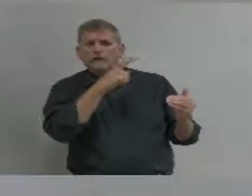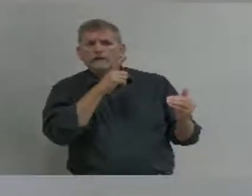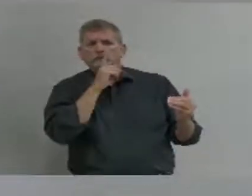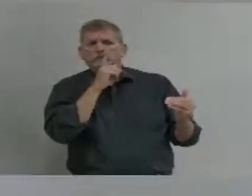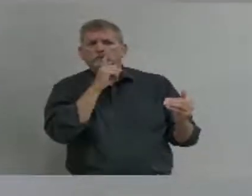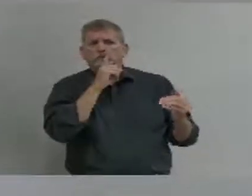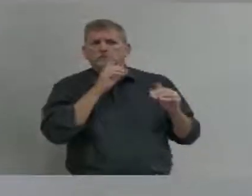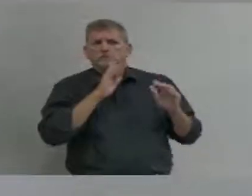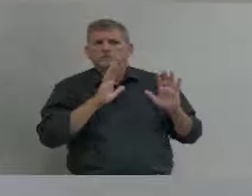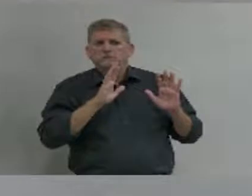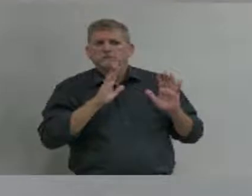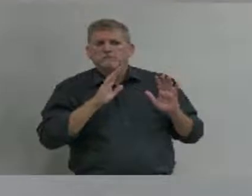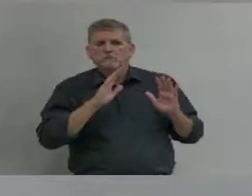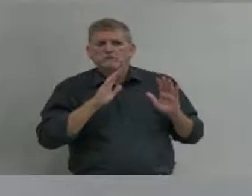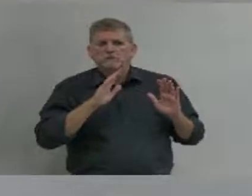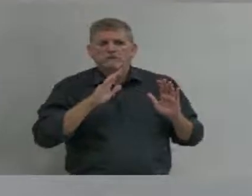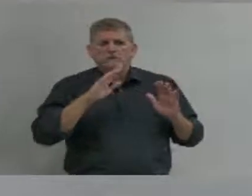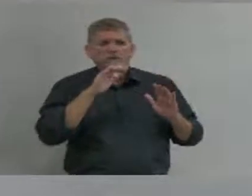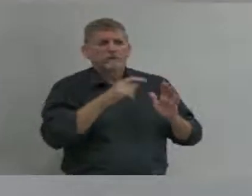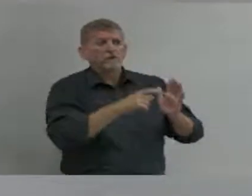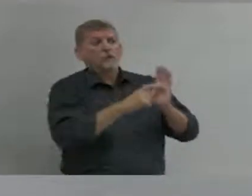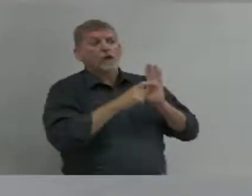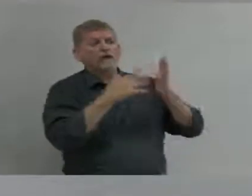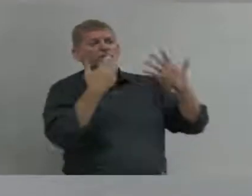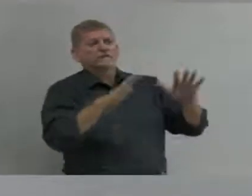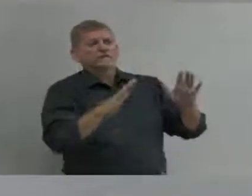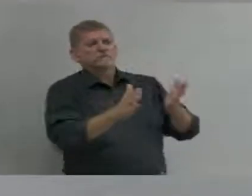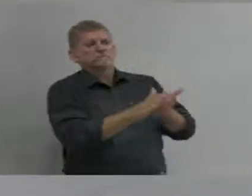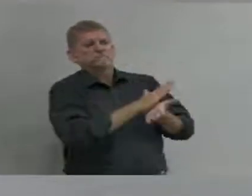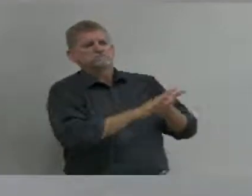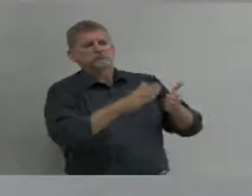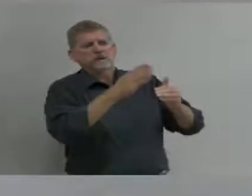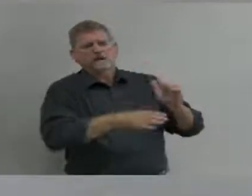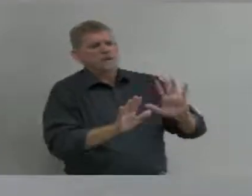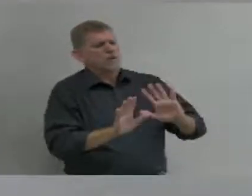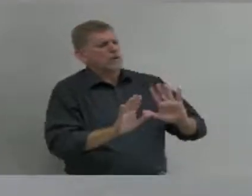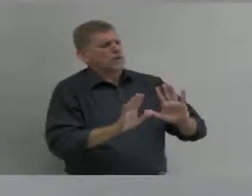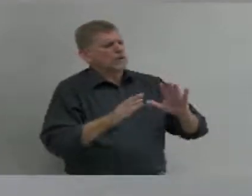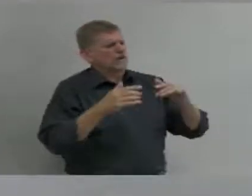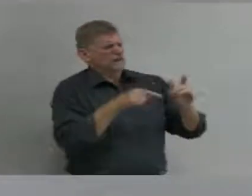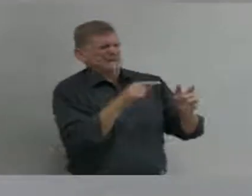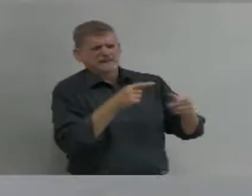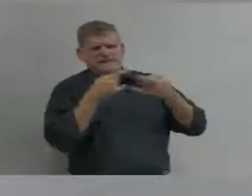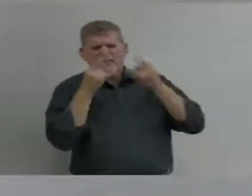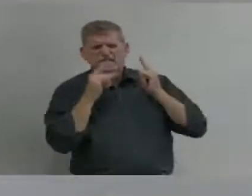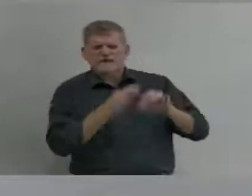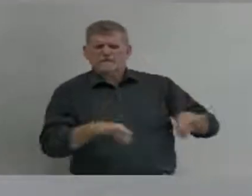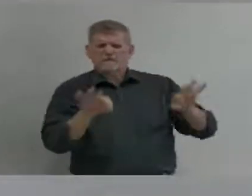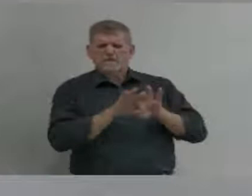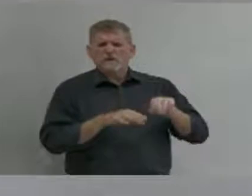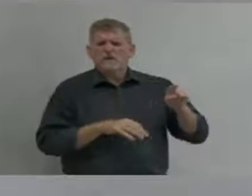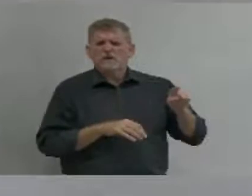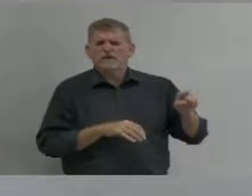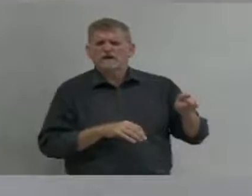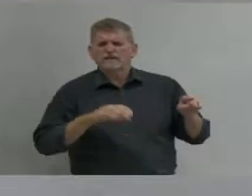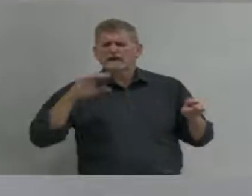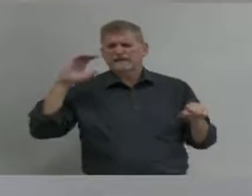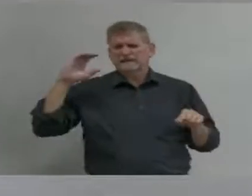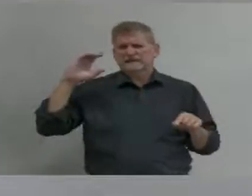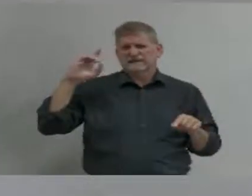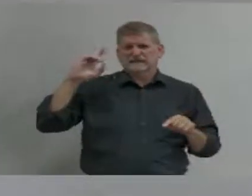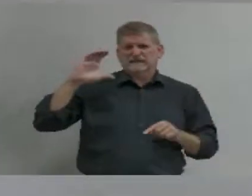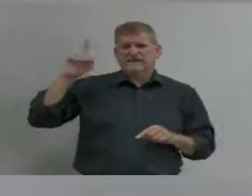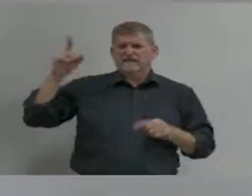tool, not only locally, but also for us as a state. Just as the CDC stated last